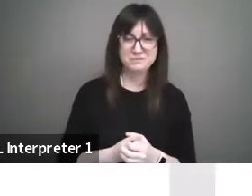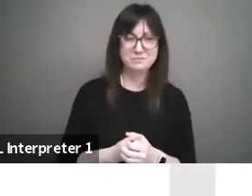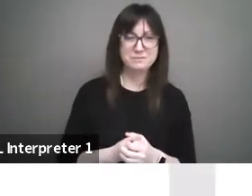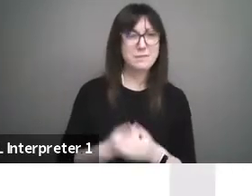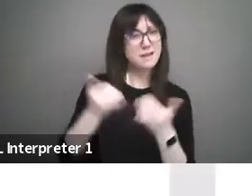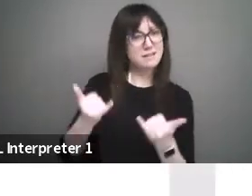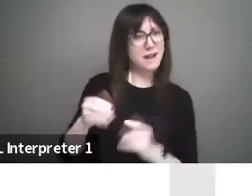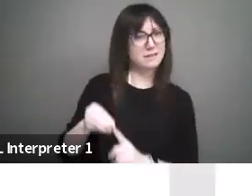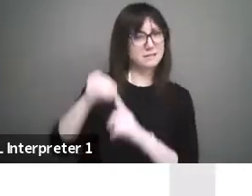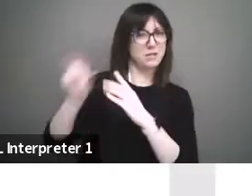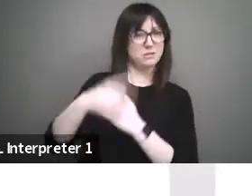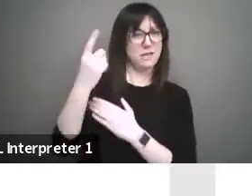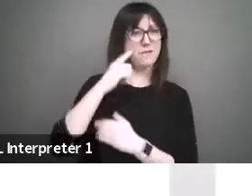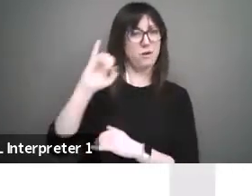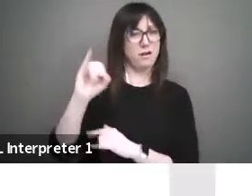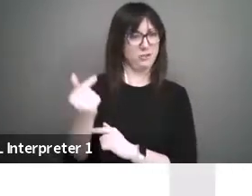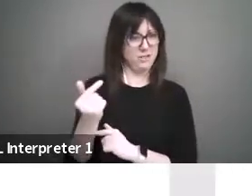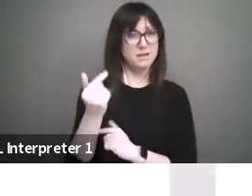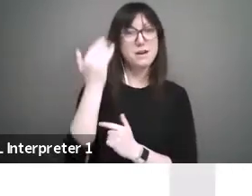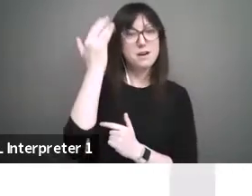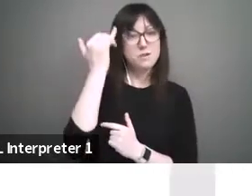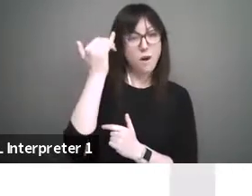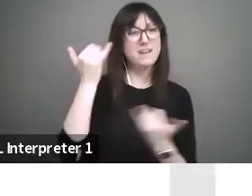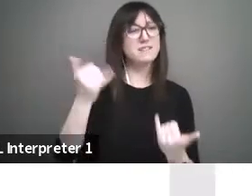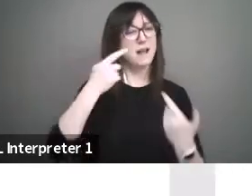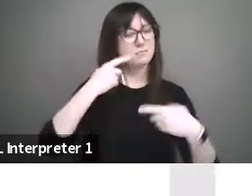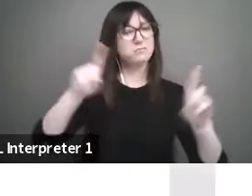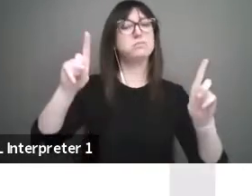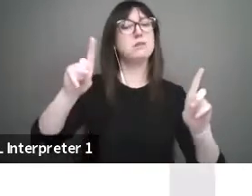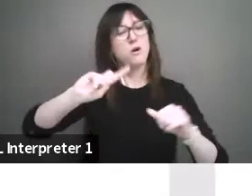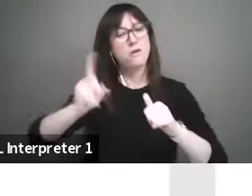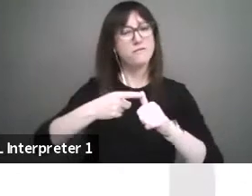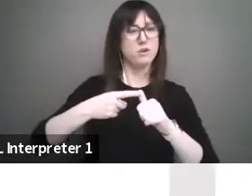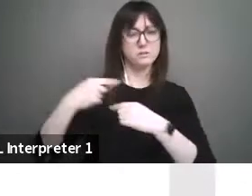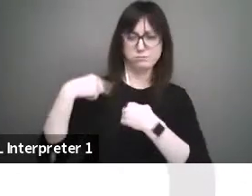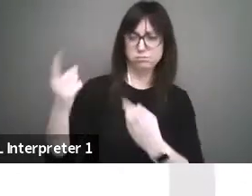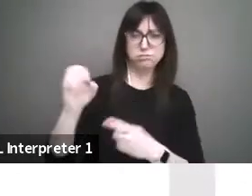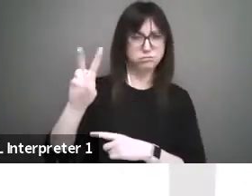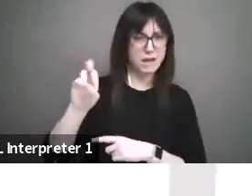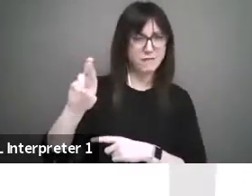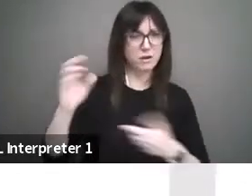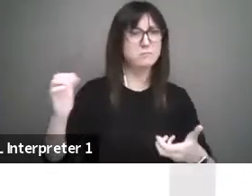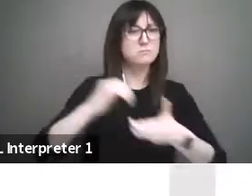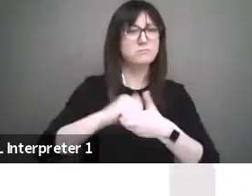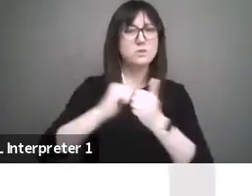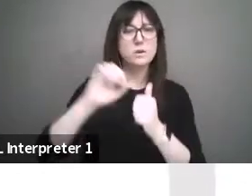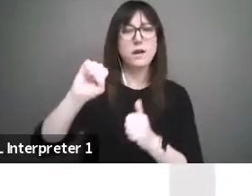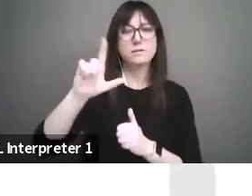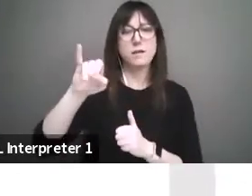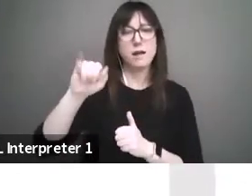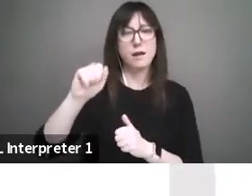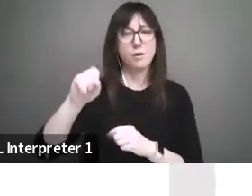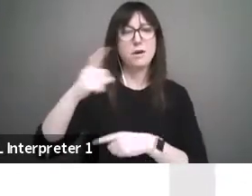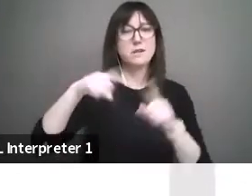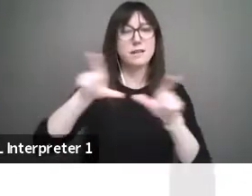Today is a special day at Innovation Guelph. We get to announce to you for the very first time that our partnership with Sign Language Interpreting